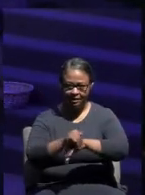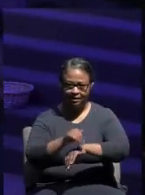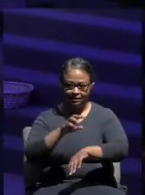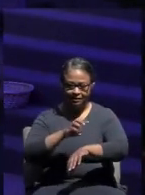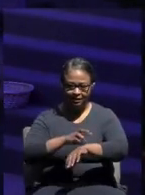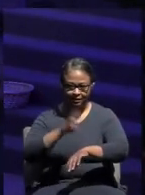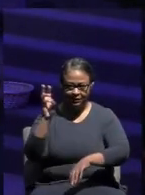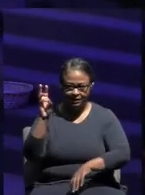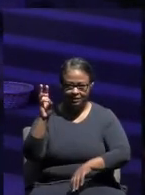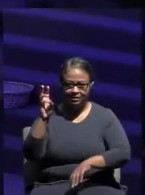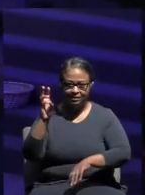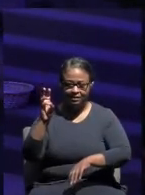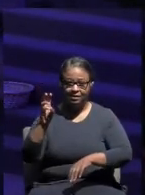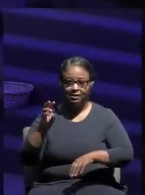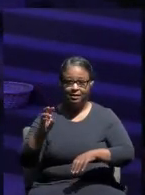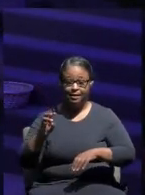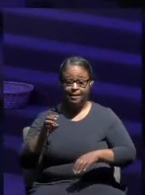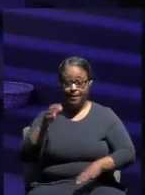all stand.